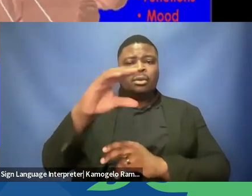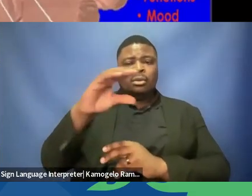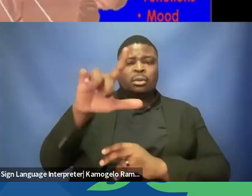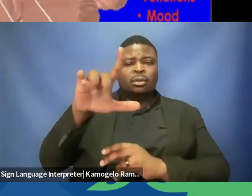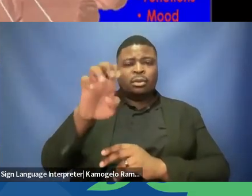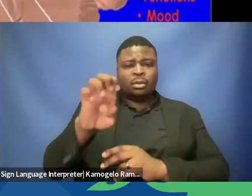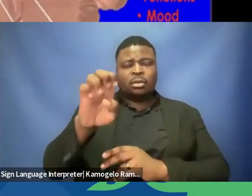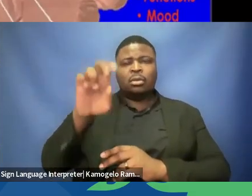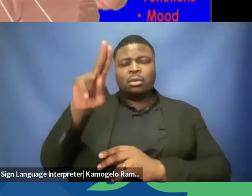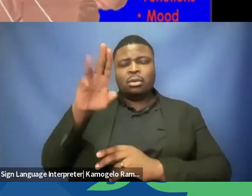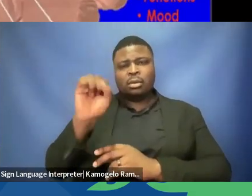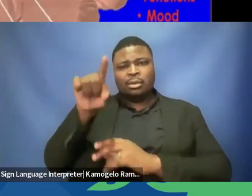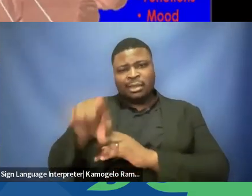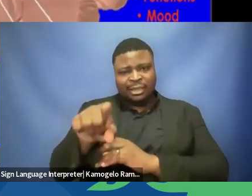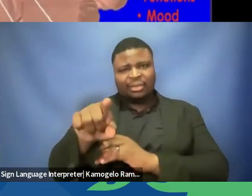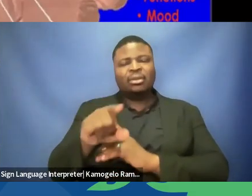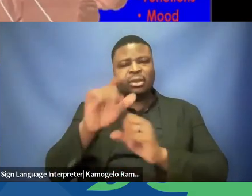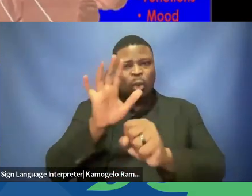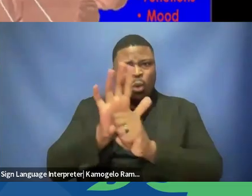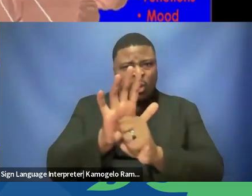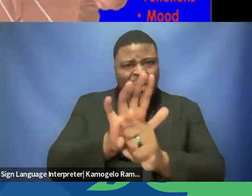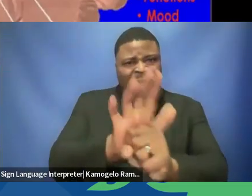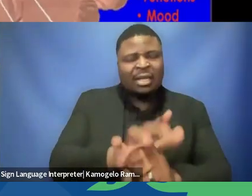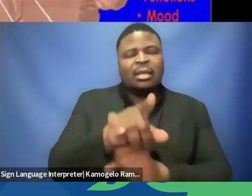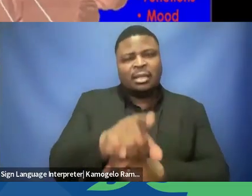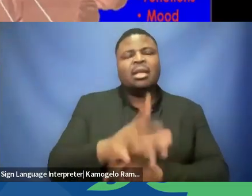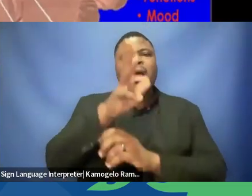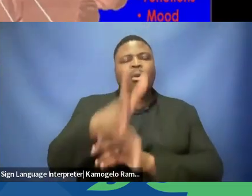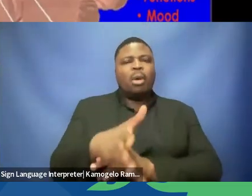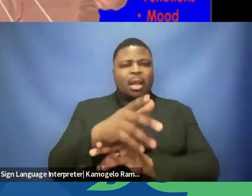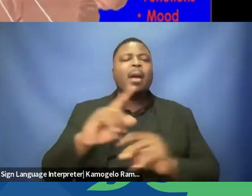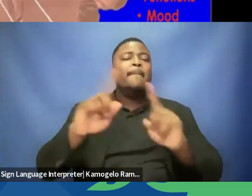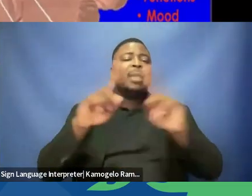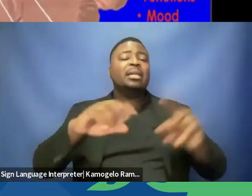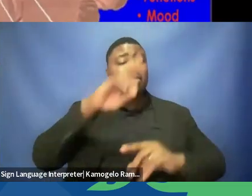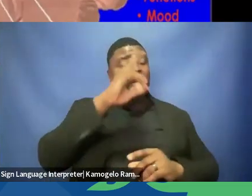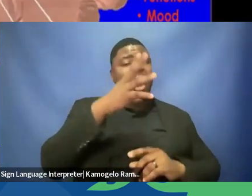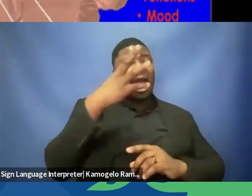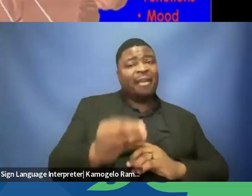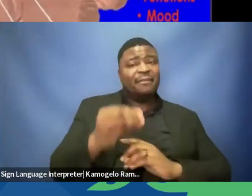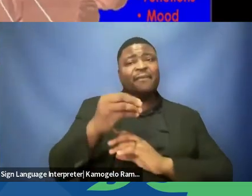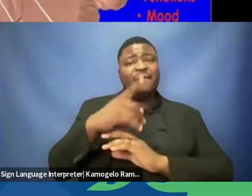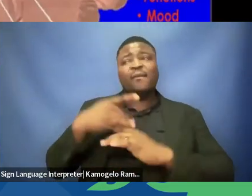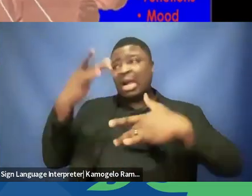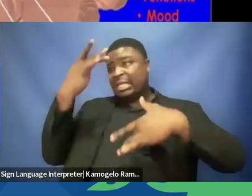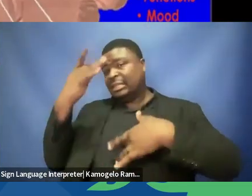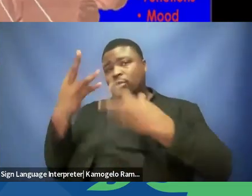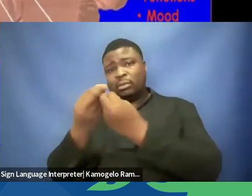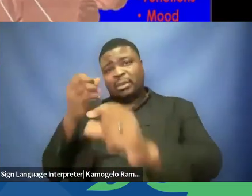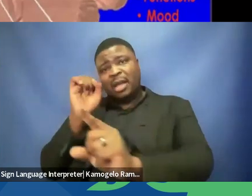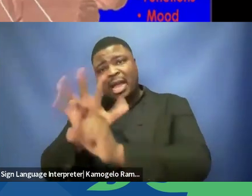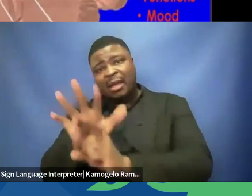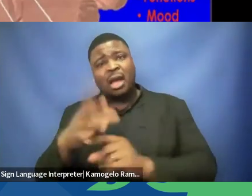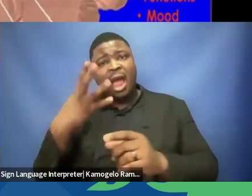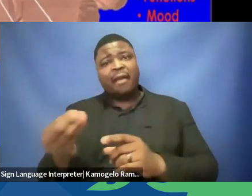some countries it was banned or prohibited because of the side effects, and one of the side effects was stroke. So in some countries it